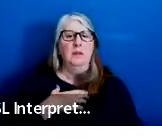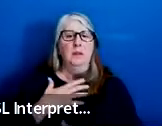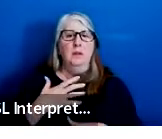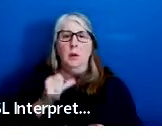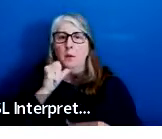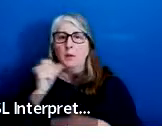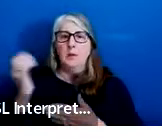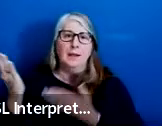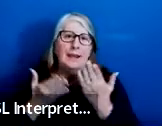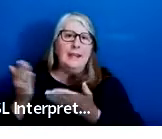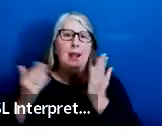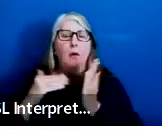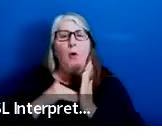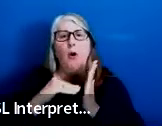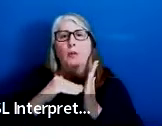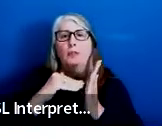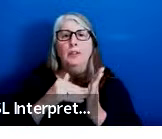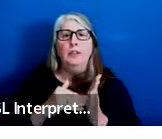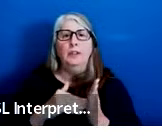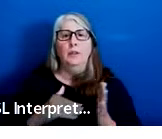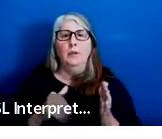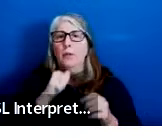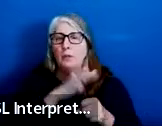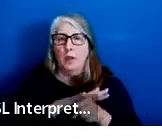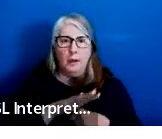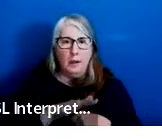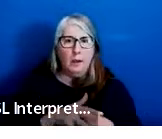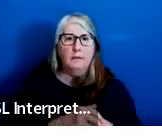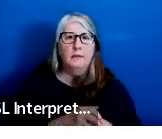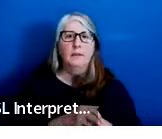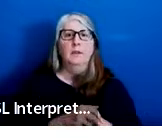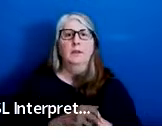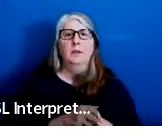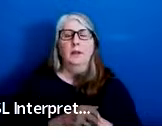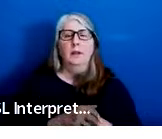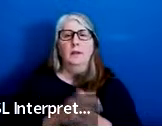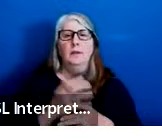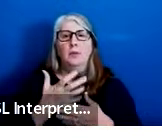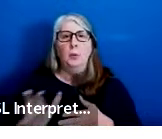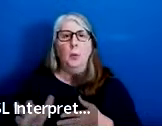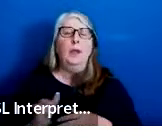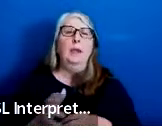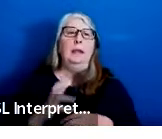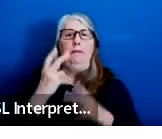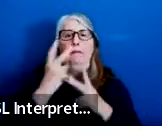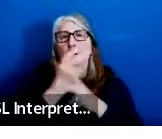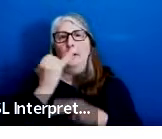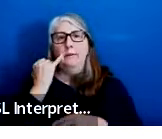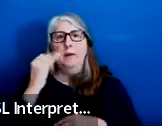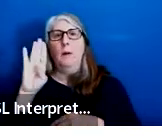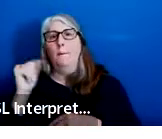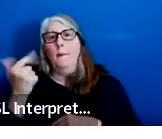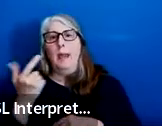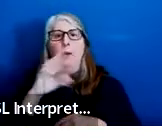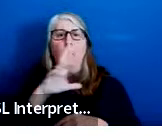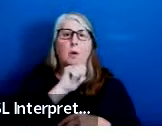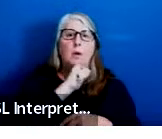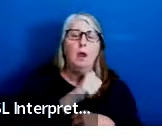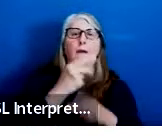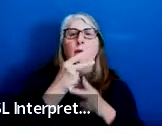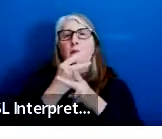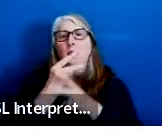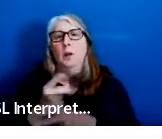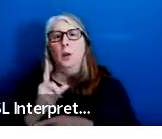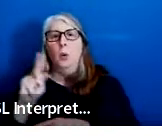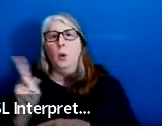taking it out so often that there wasn't enough of it, that it seemed wasteful, figuring out whether I wanted bags or not, figuring out where to